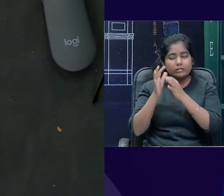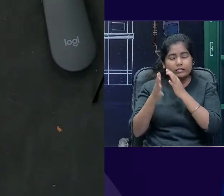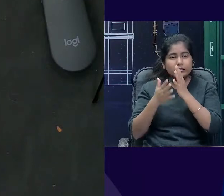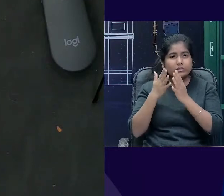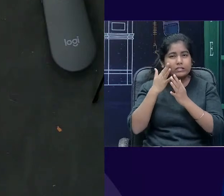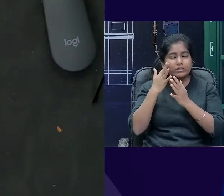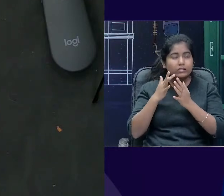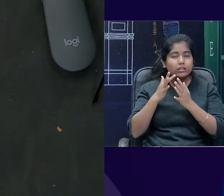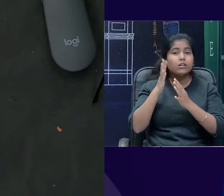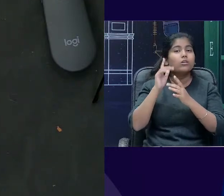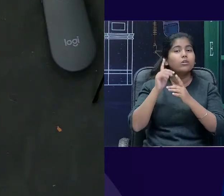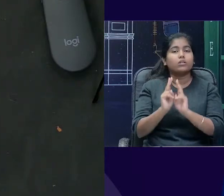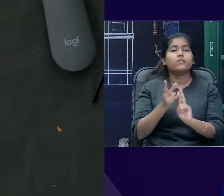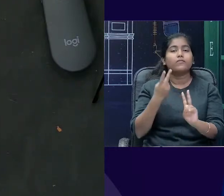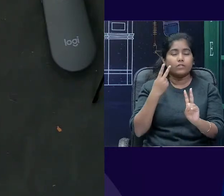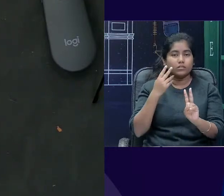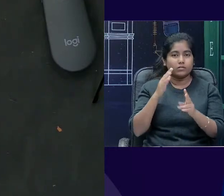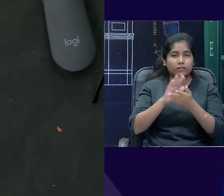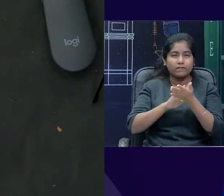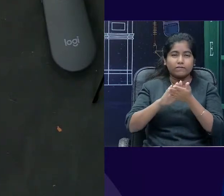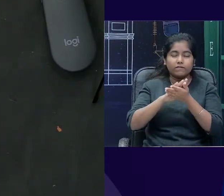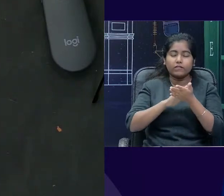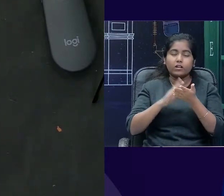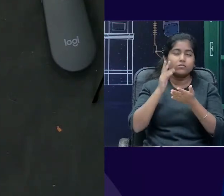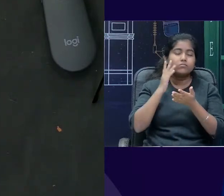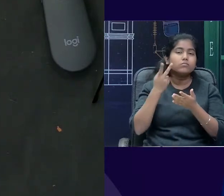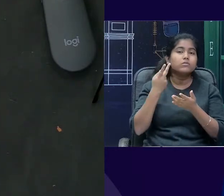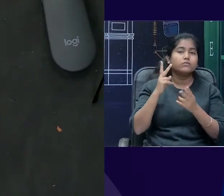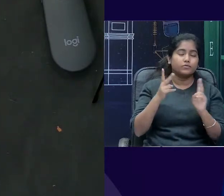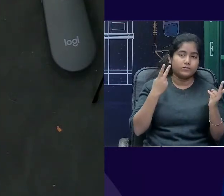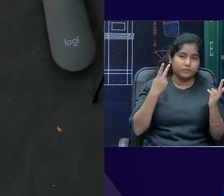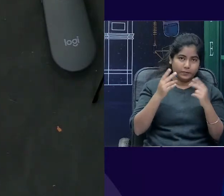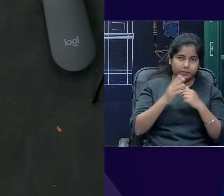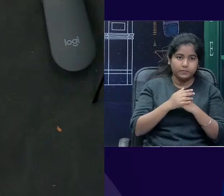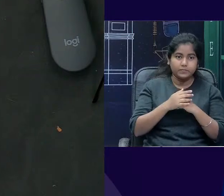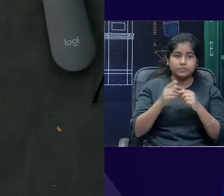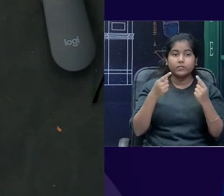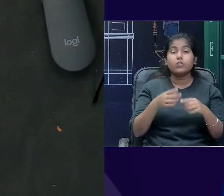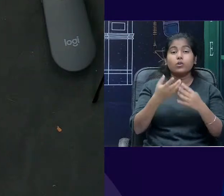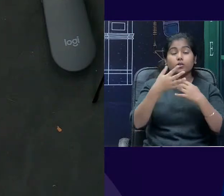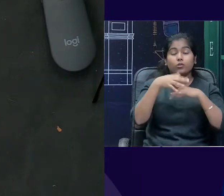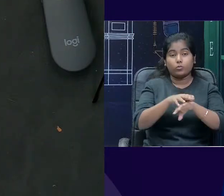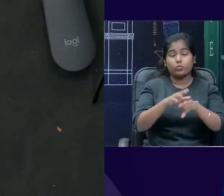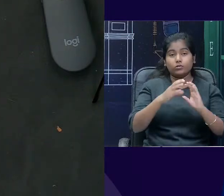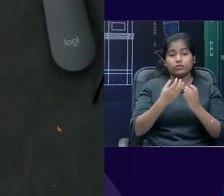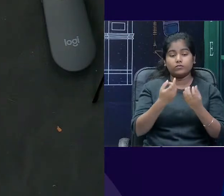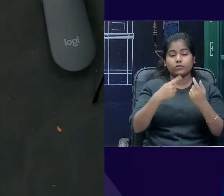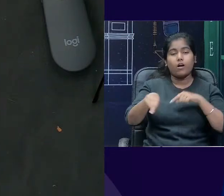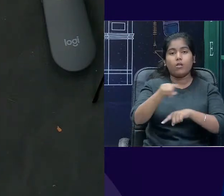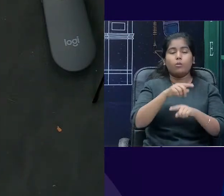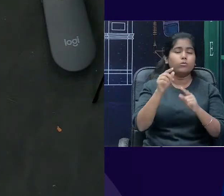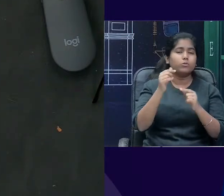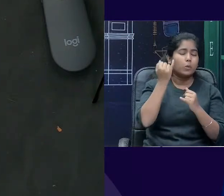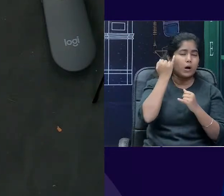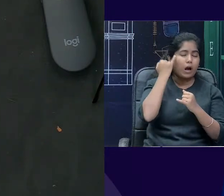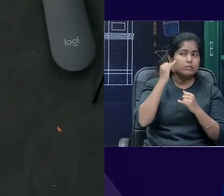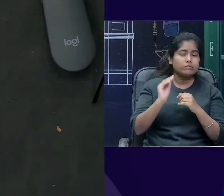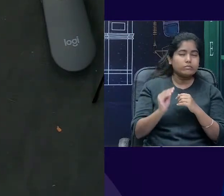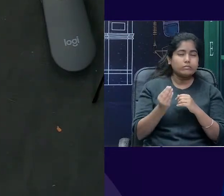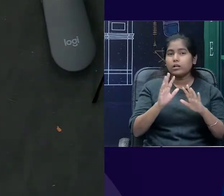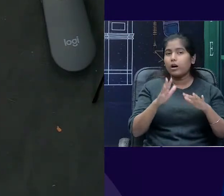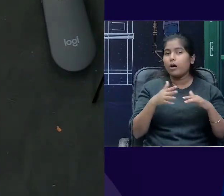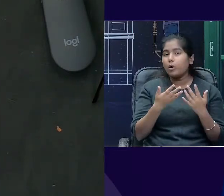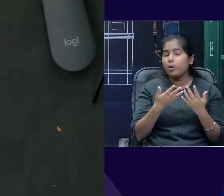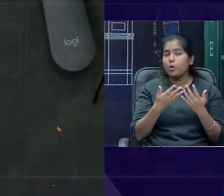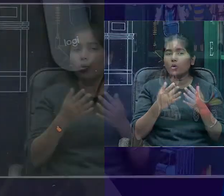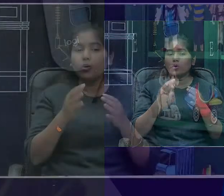activity we can do so that our students in inclusive classroom can get better idea